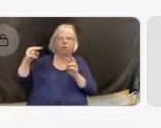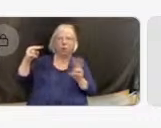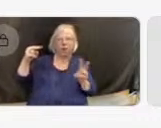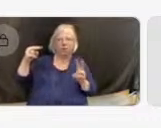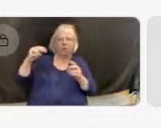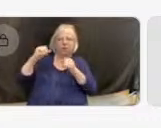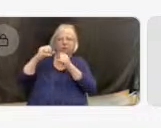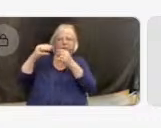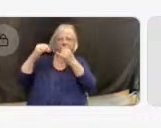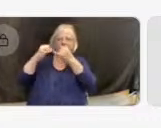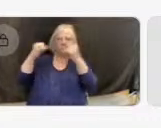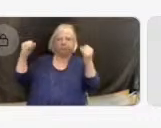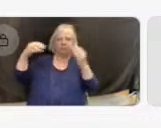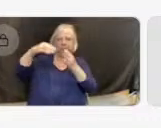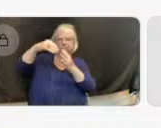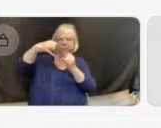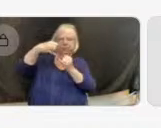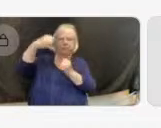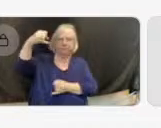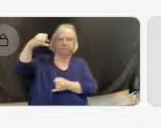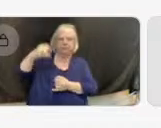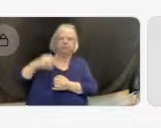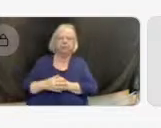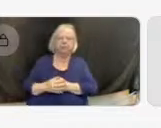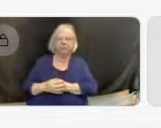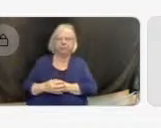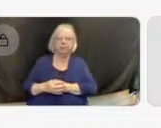the city limits area there. The